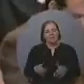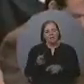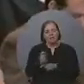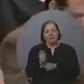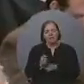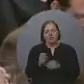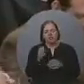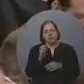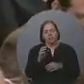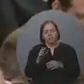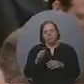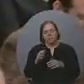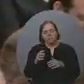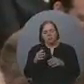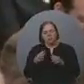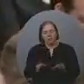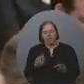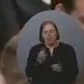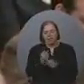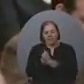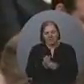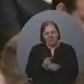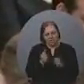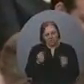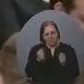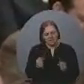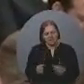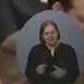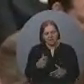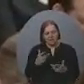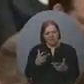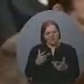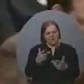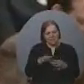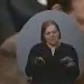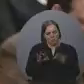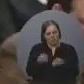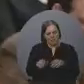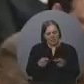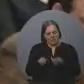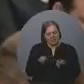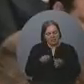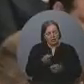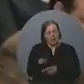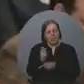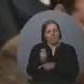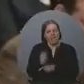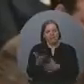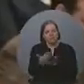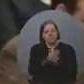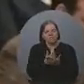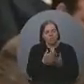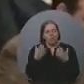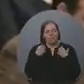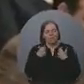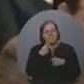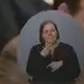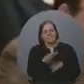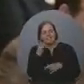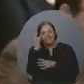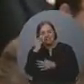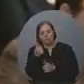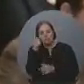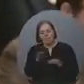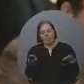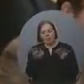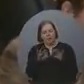front line of conservation and fisheries management. And according to the Commissioner, science is more important than ever. Why are the